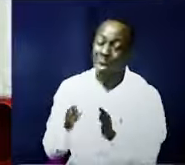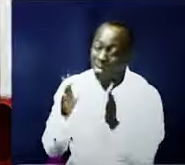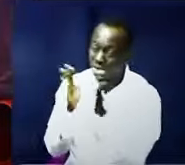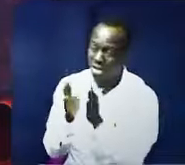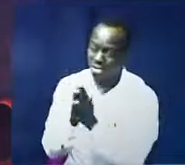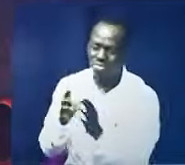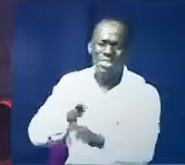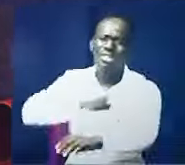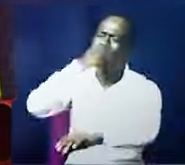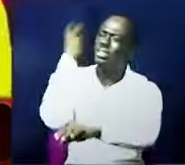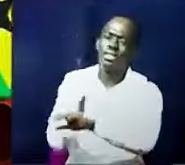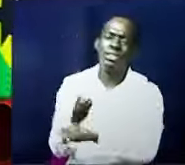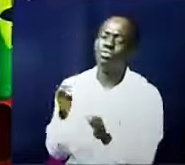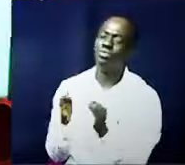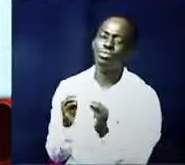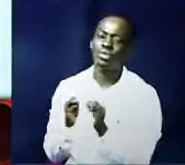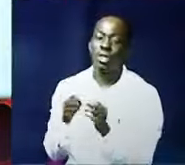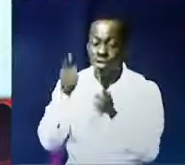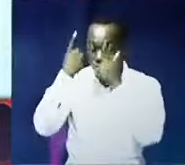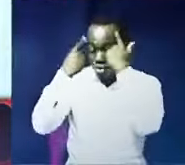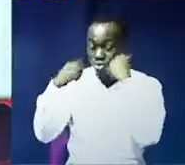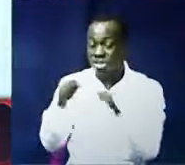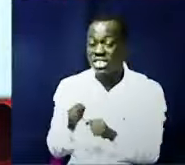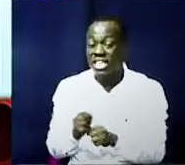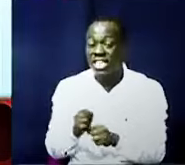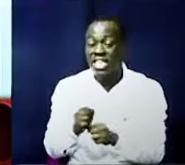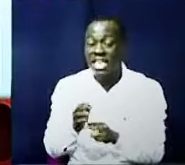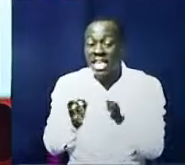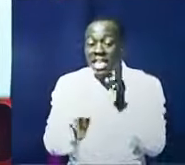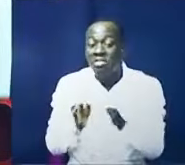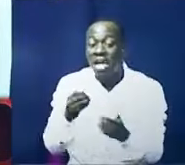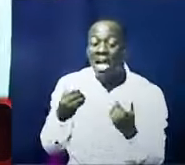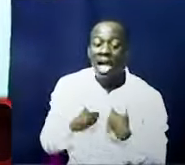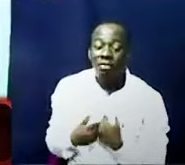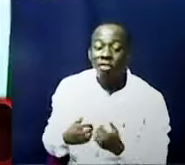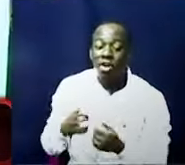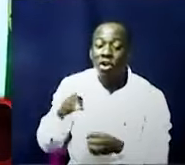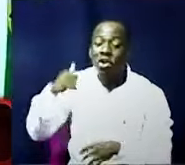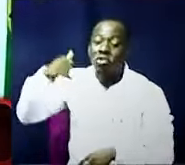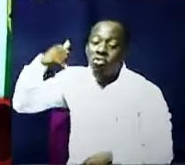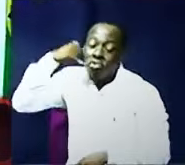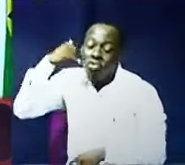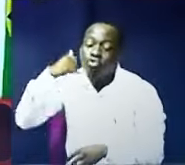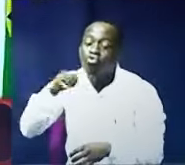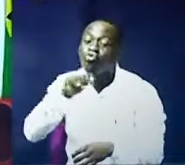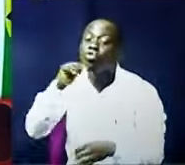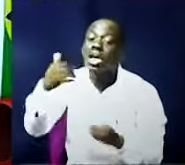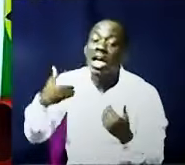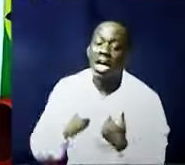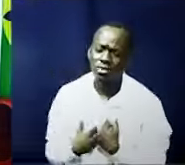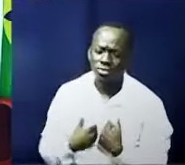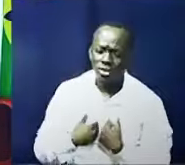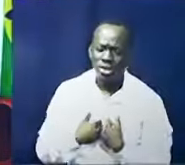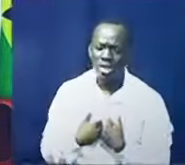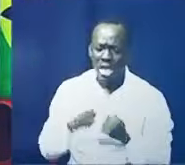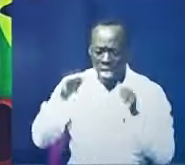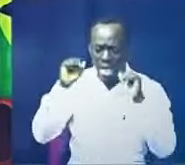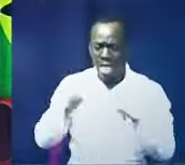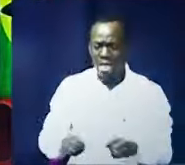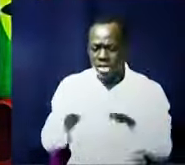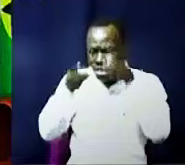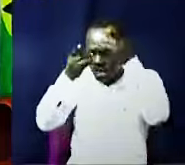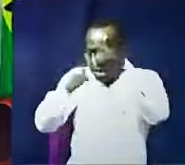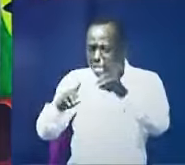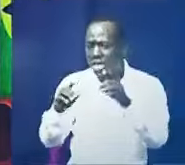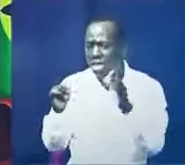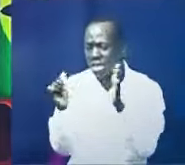You see, because whether you have a phone or not, you can decide that this mind will be in your kitchen.